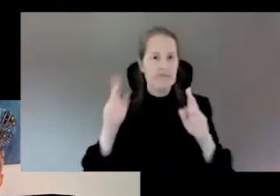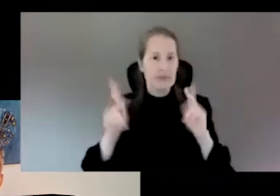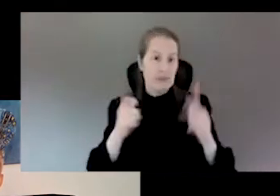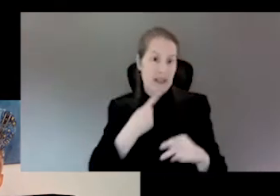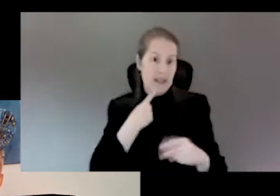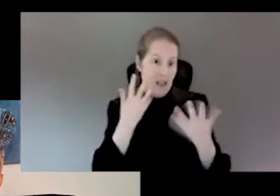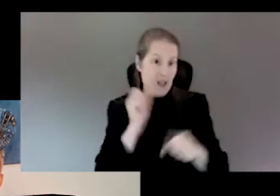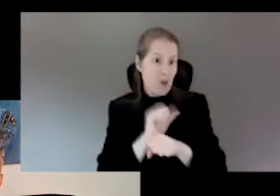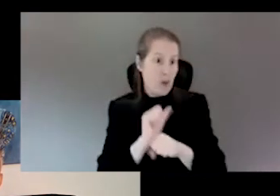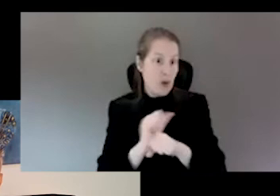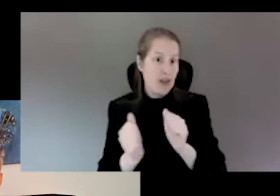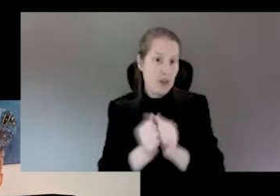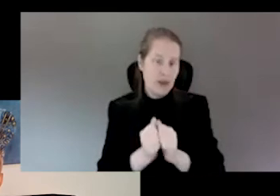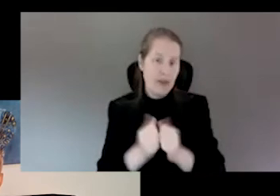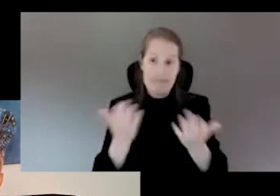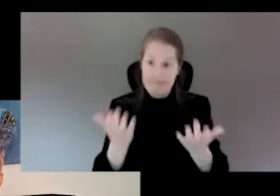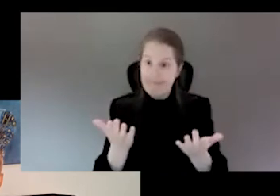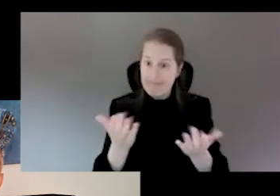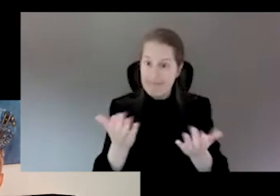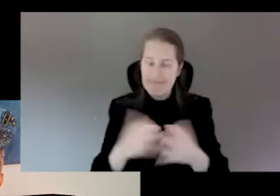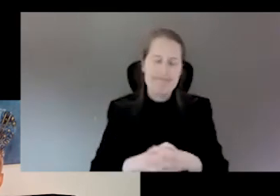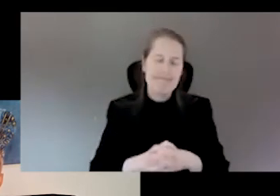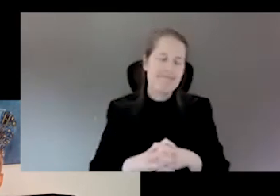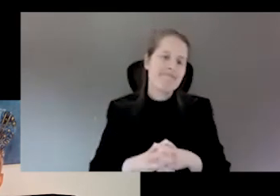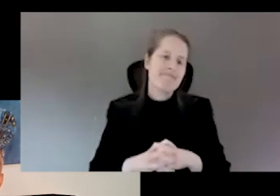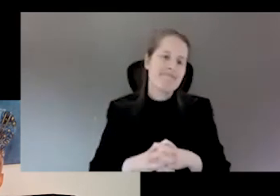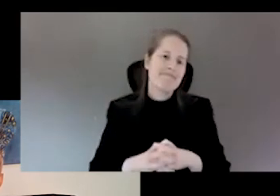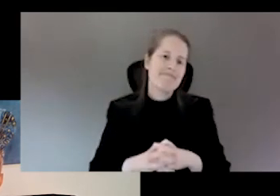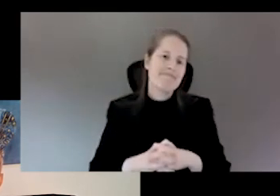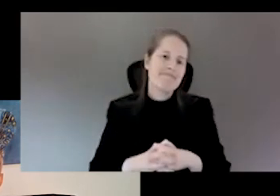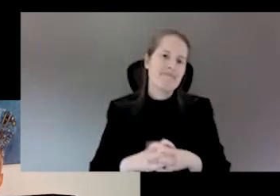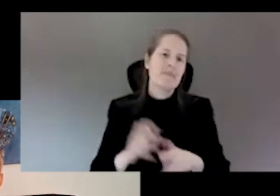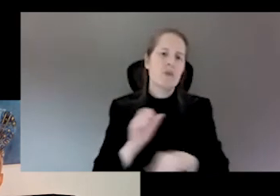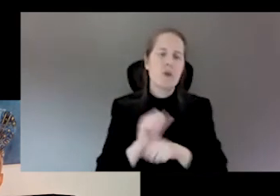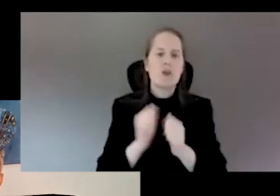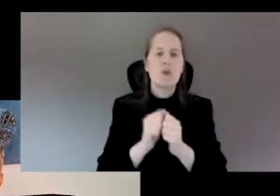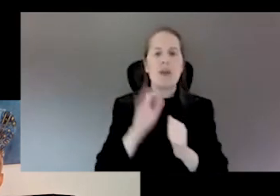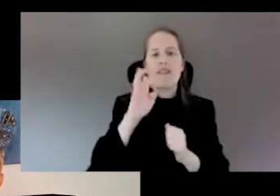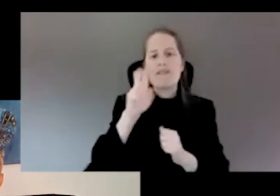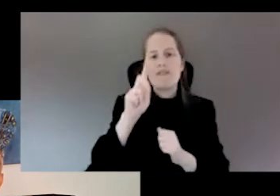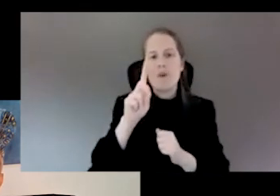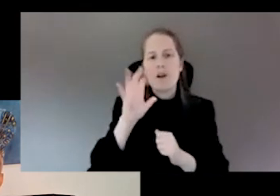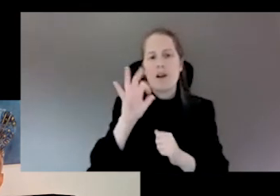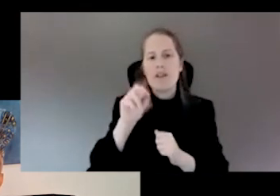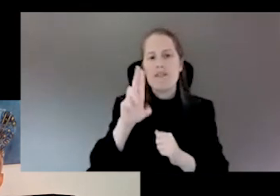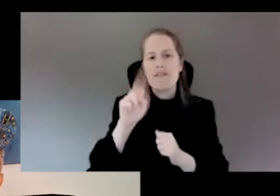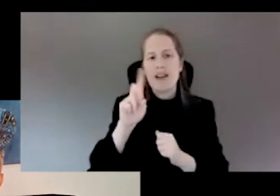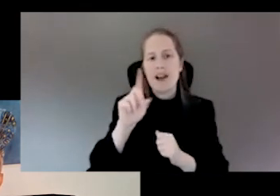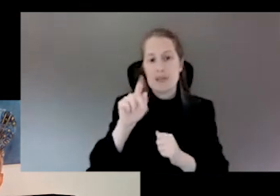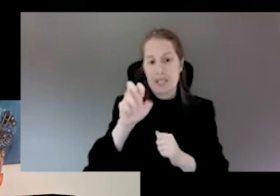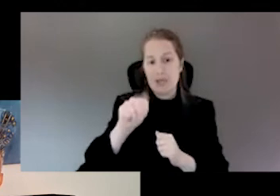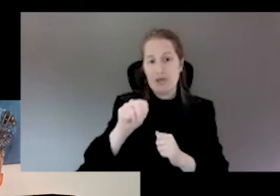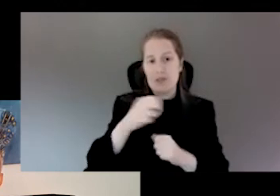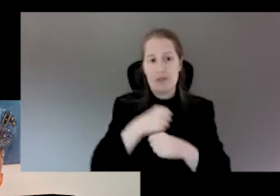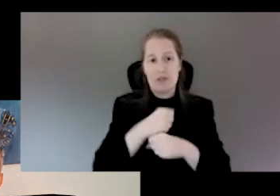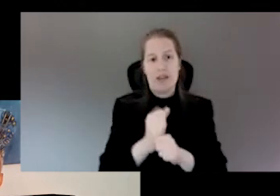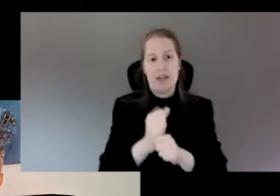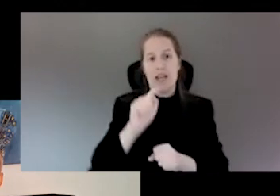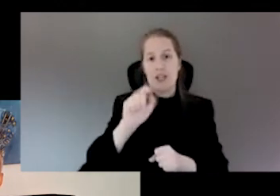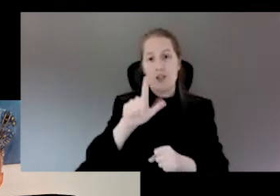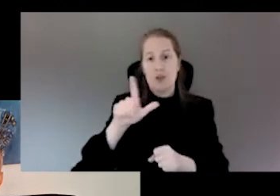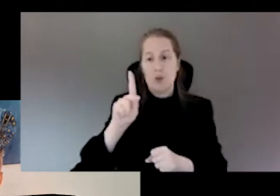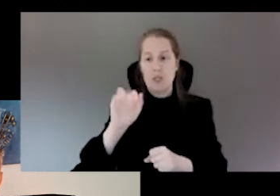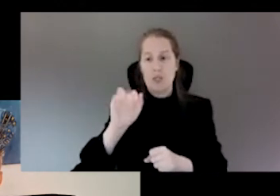with. And then I got to work with the Ford Foundation and create this, toolkit for